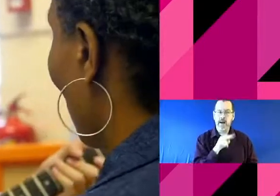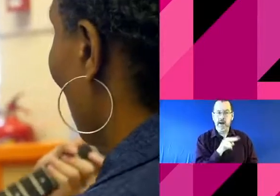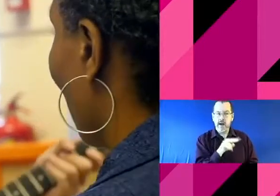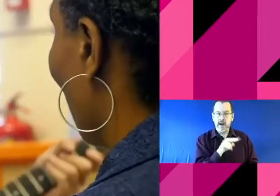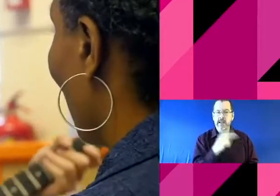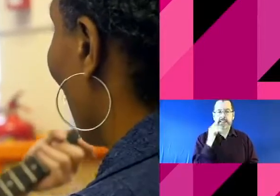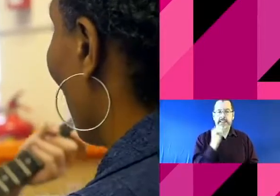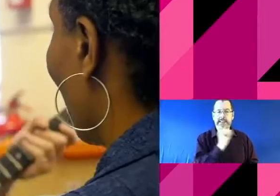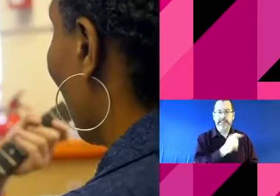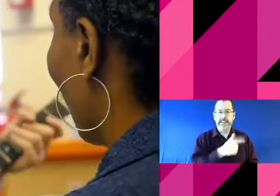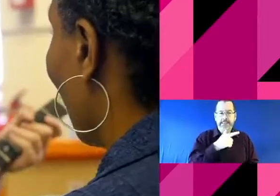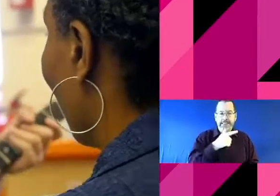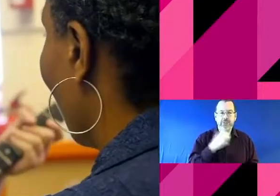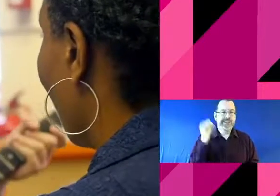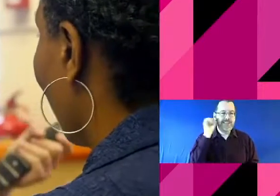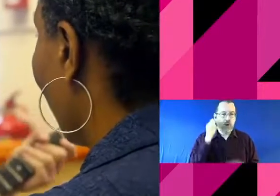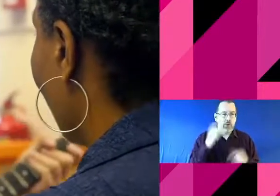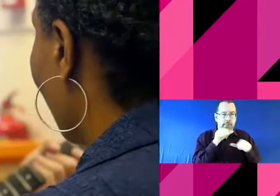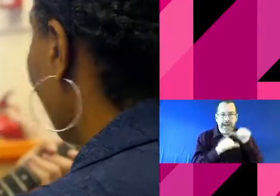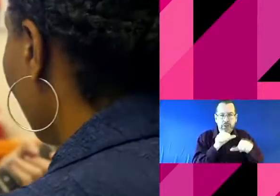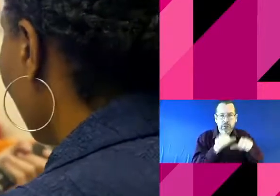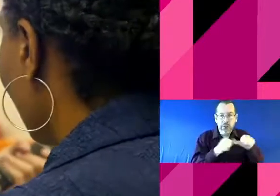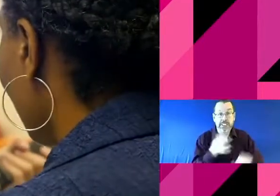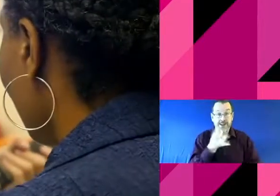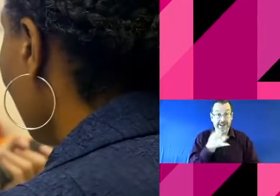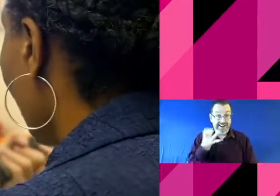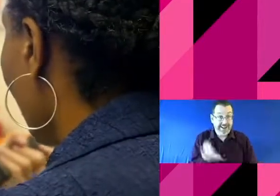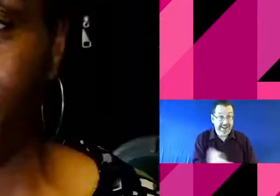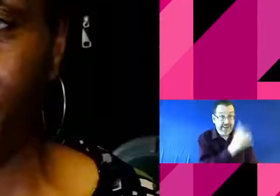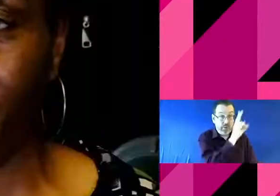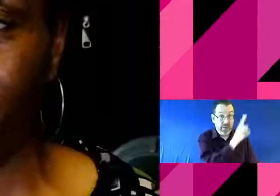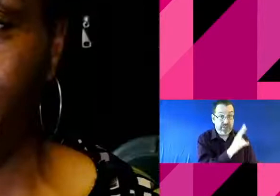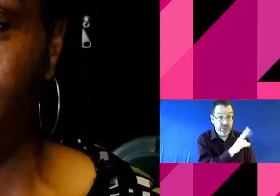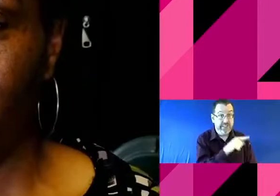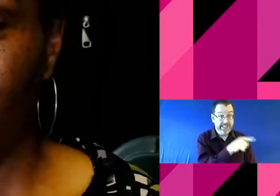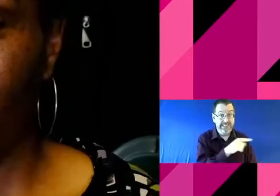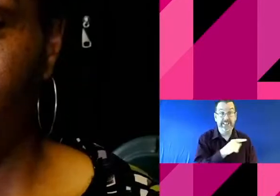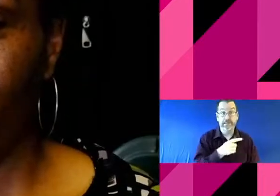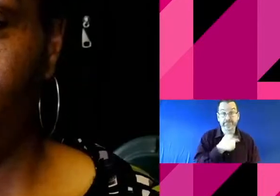sounds, when he was asked a question, I was able to